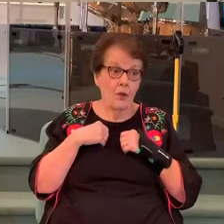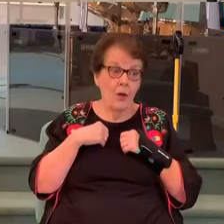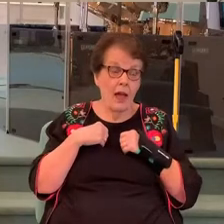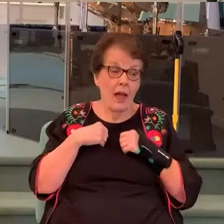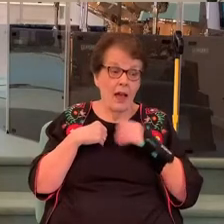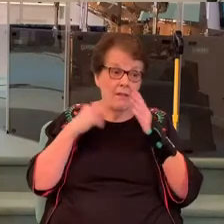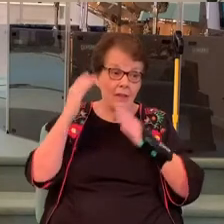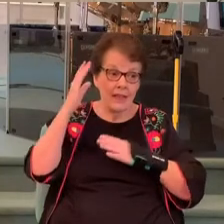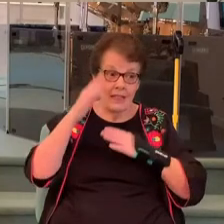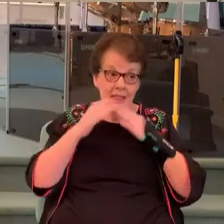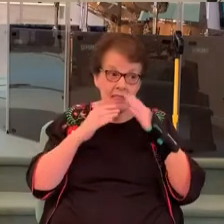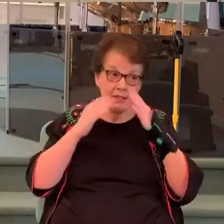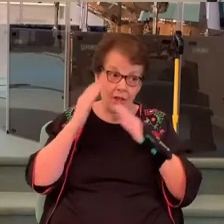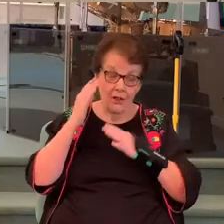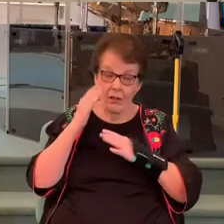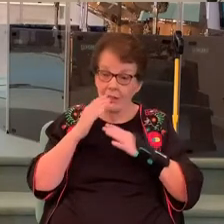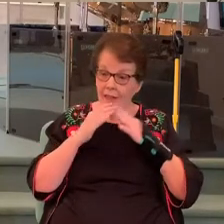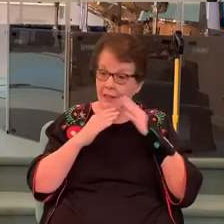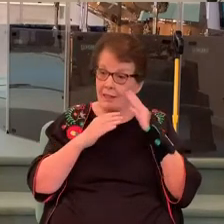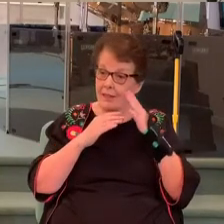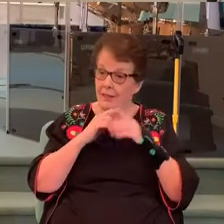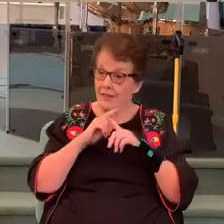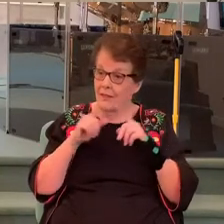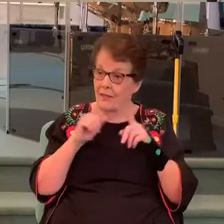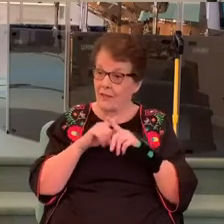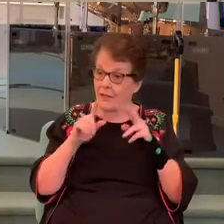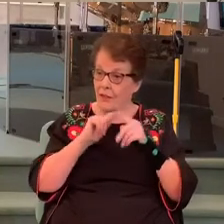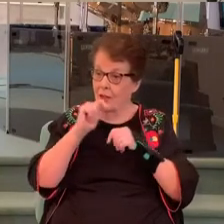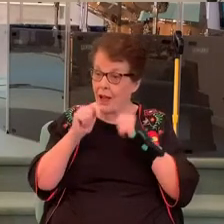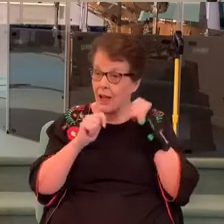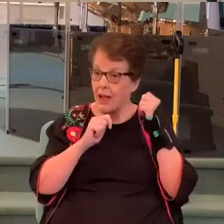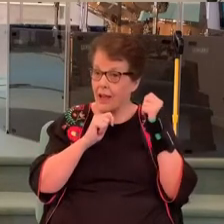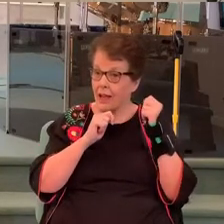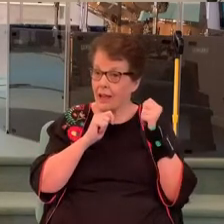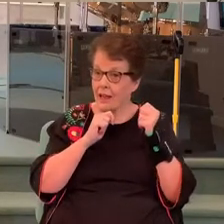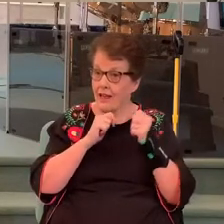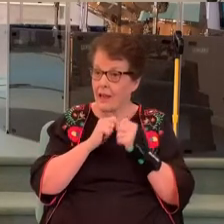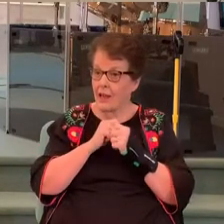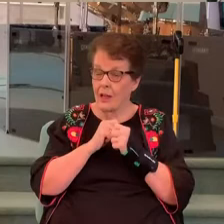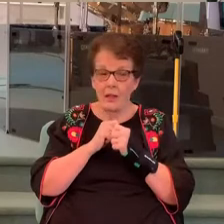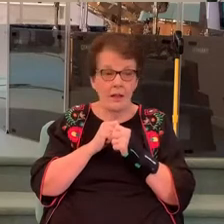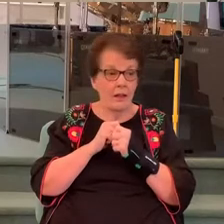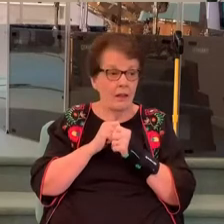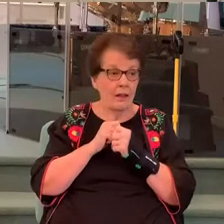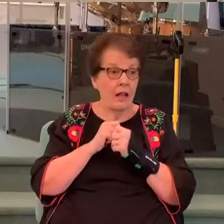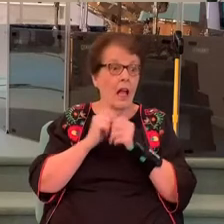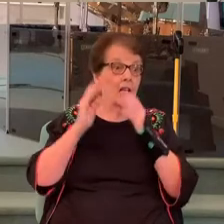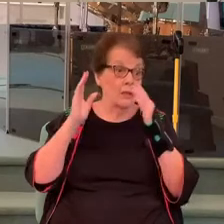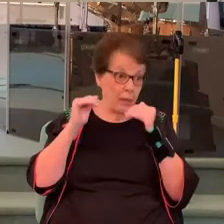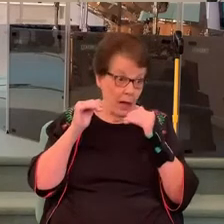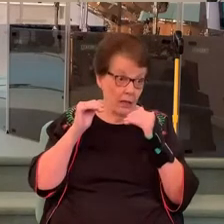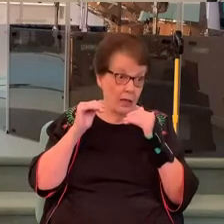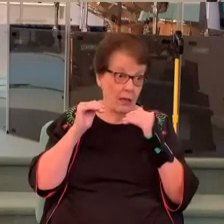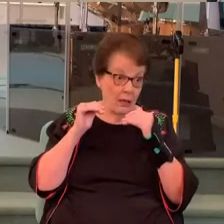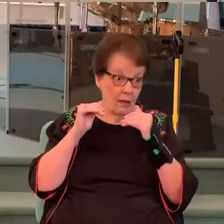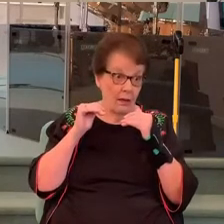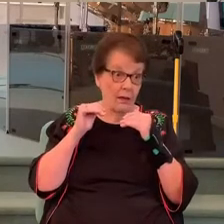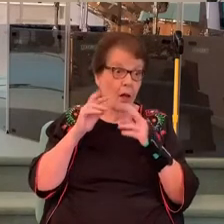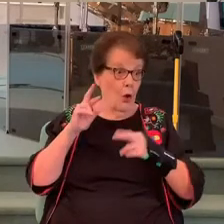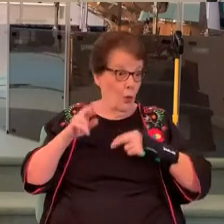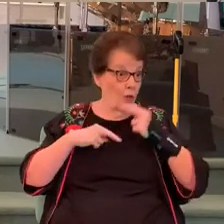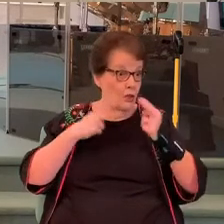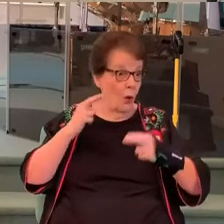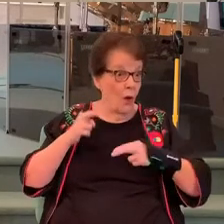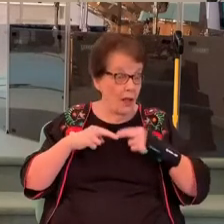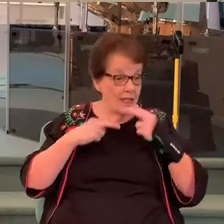of various kinds. Don't be surprised. Matter of fact, what does James say about suffering? He says,